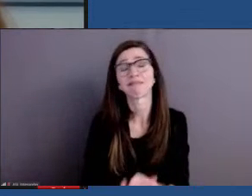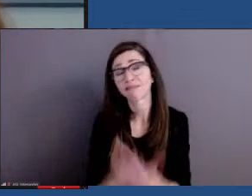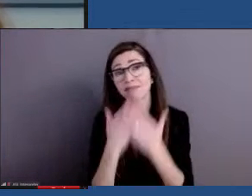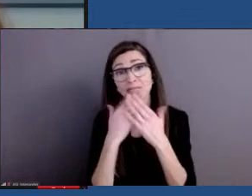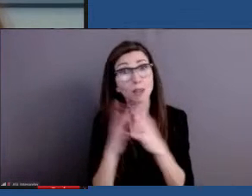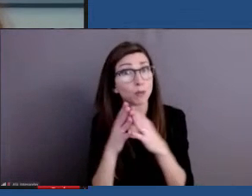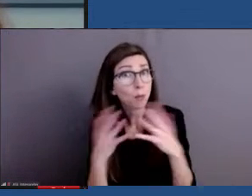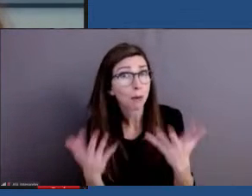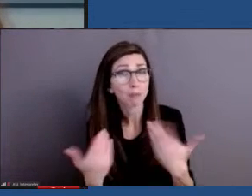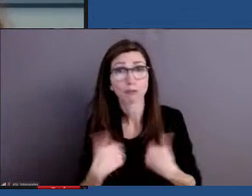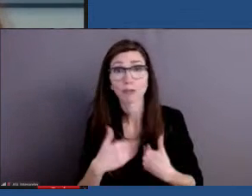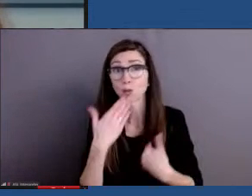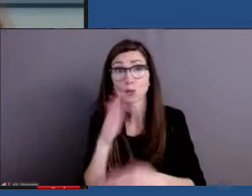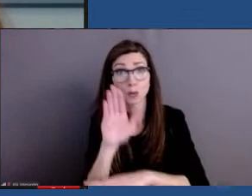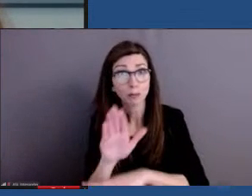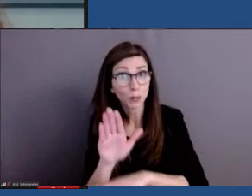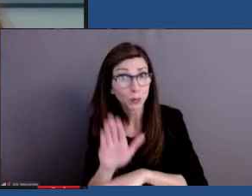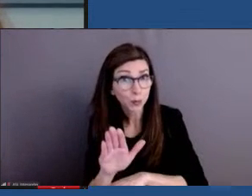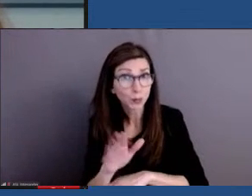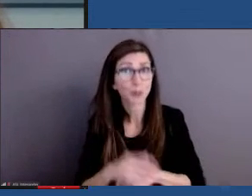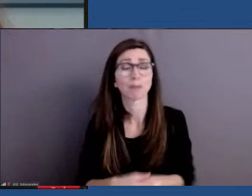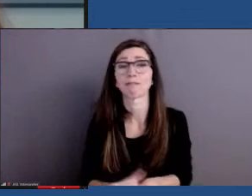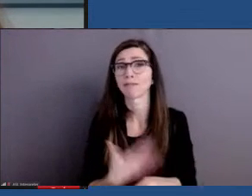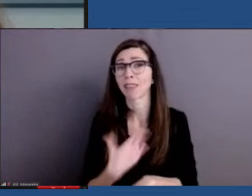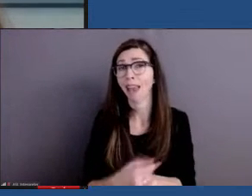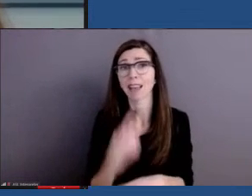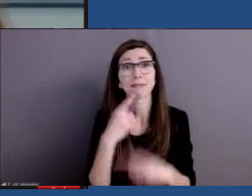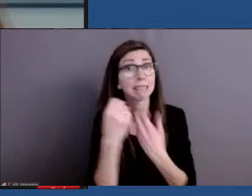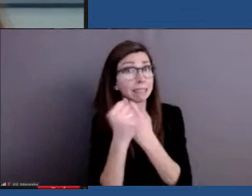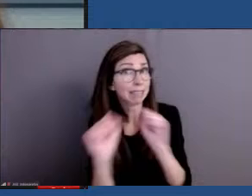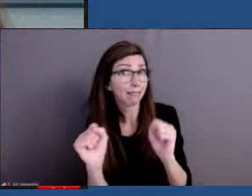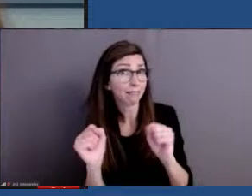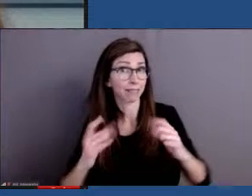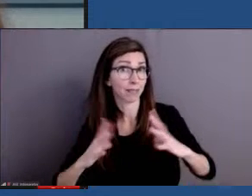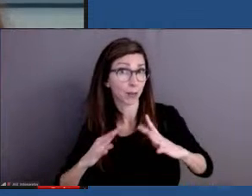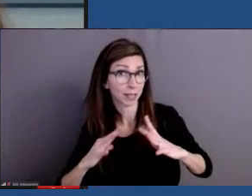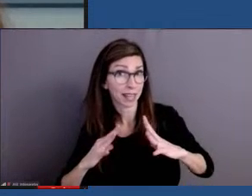of après-midi et you. une Please saison de enjoy the rest fête of your en toute afternoon sécurité. and happy Christmas. Thank